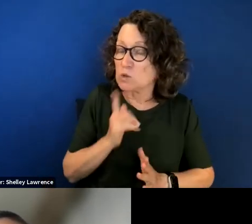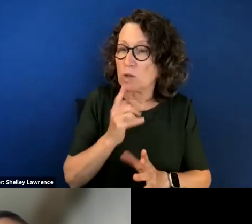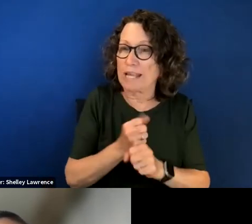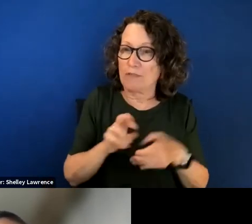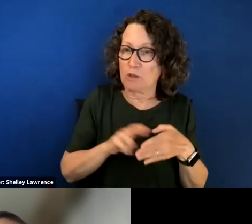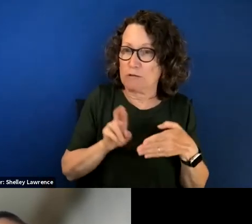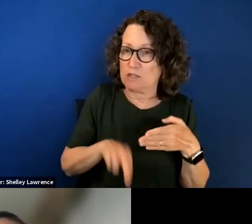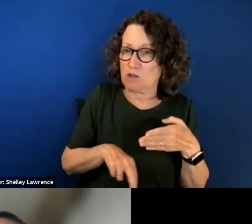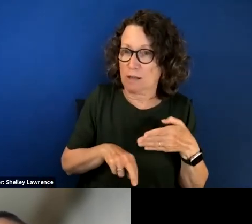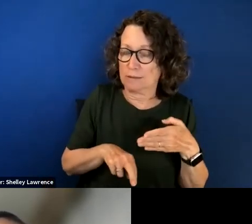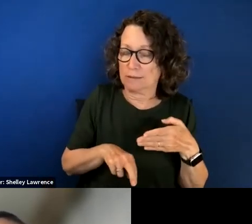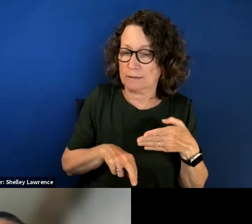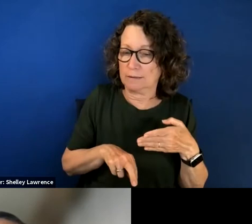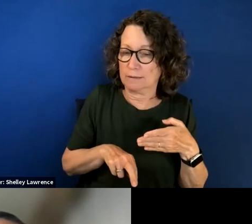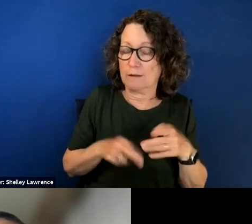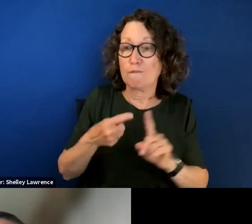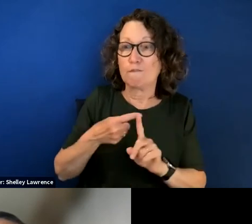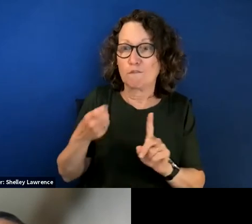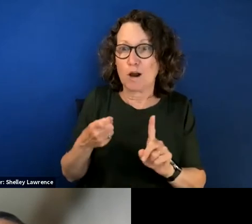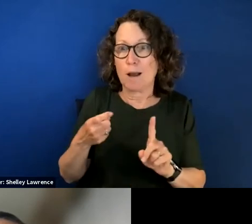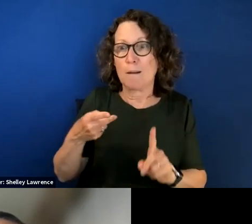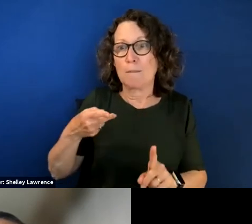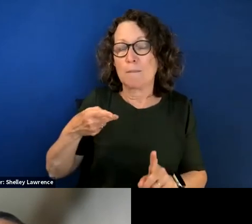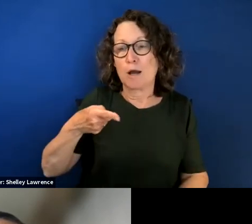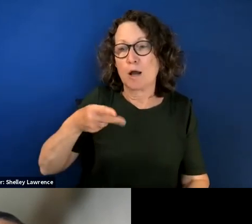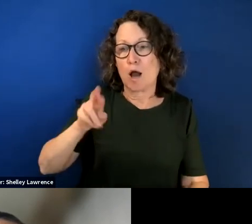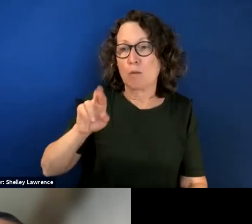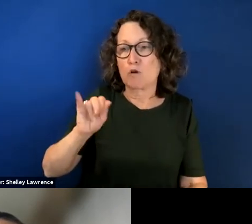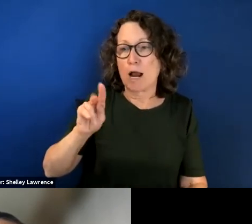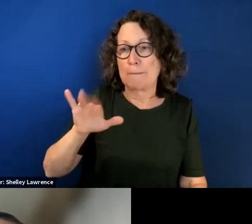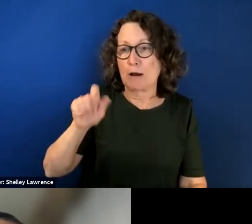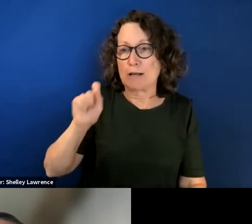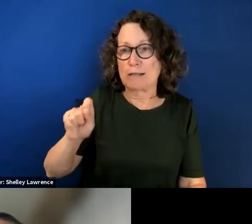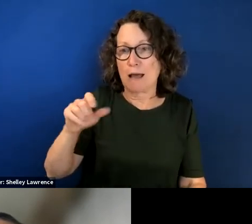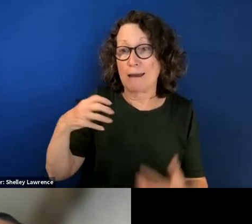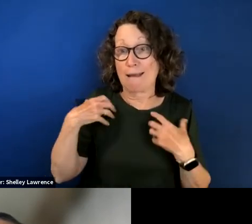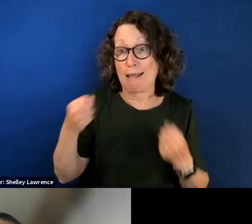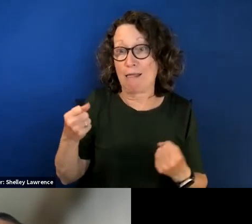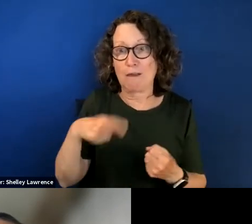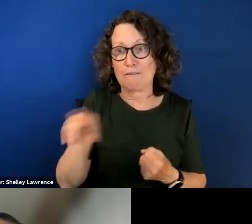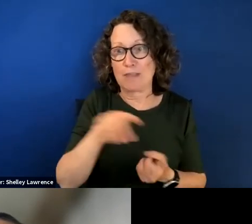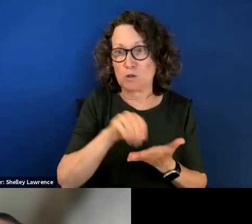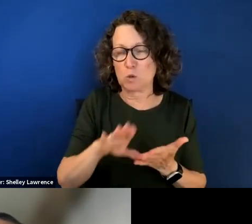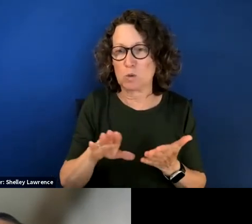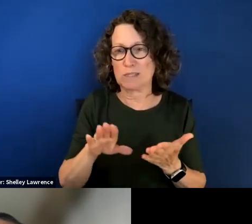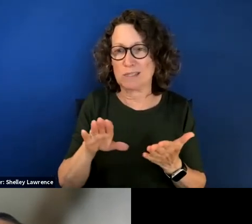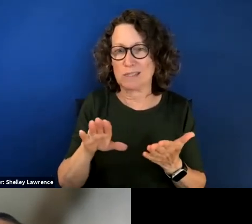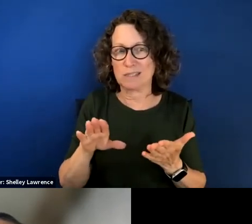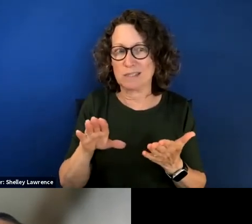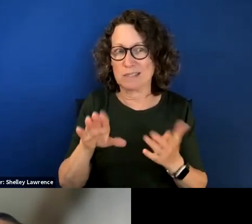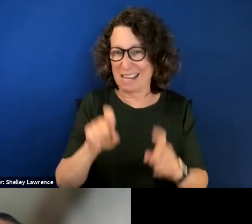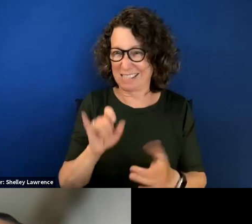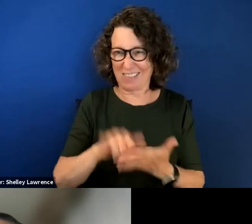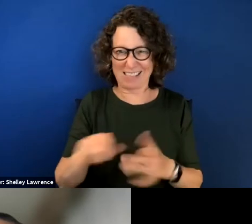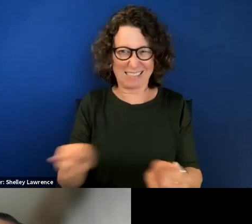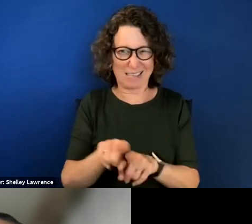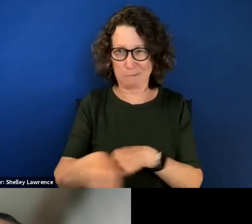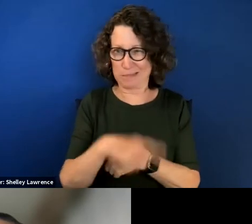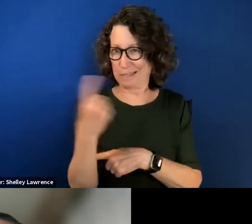results from primary.health of their students' tests that same day.